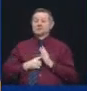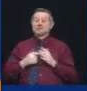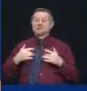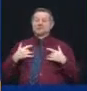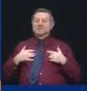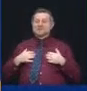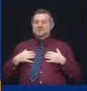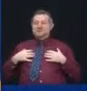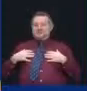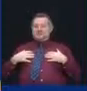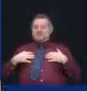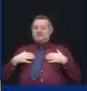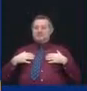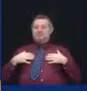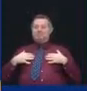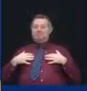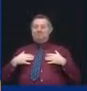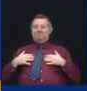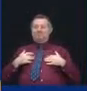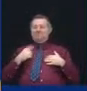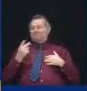after what we have been through,